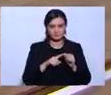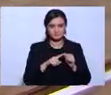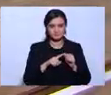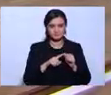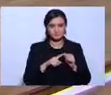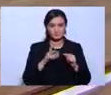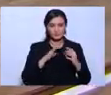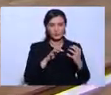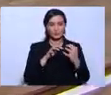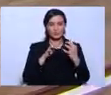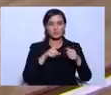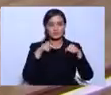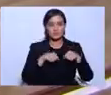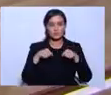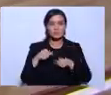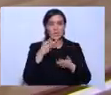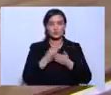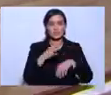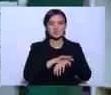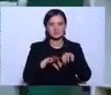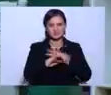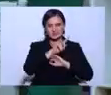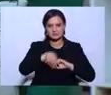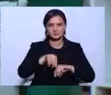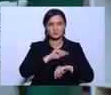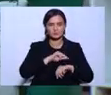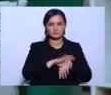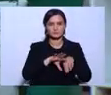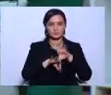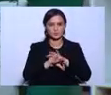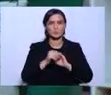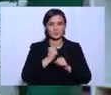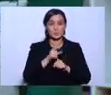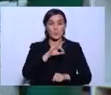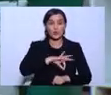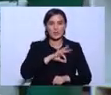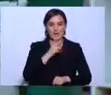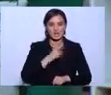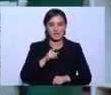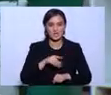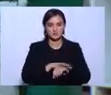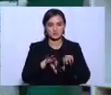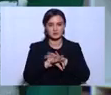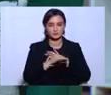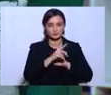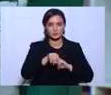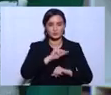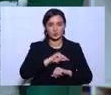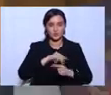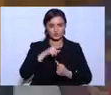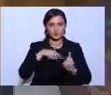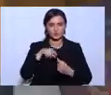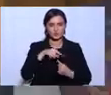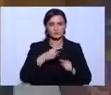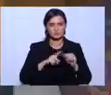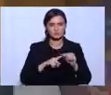southern Confederate states was the right to own slaves, to work slaves and to make profit off of slaves. Which